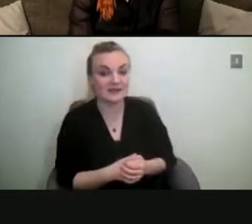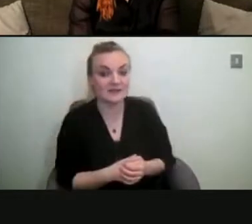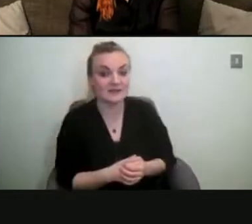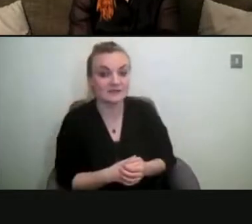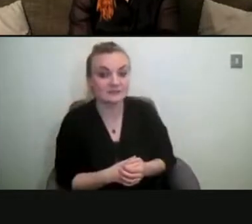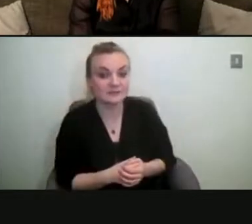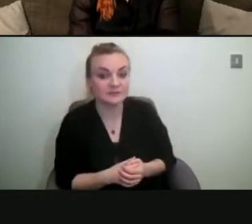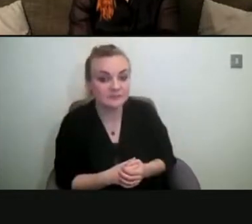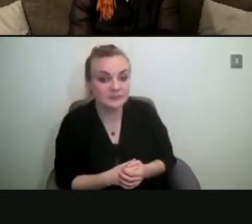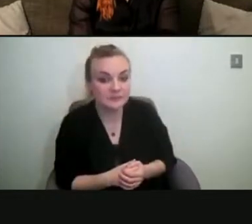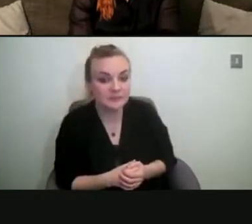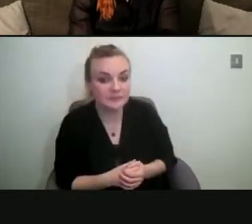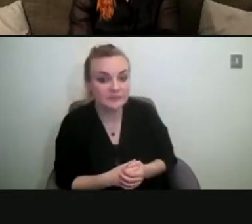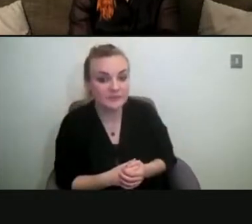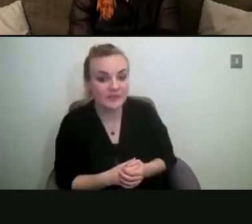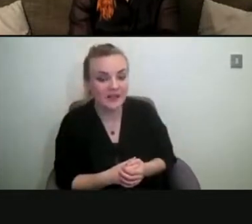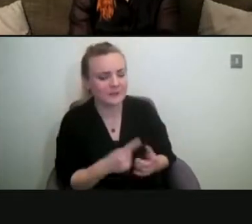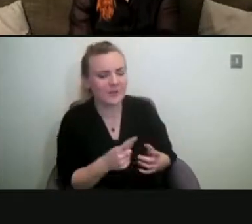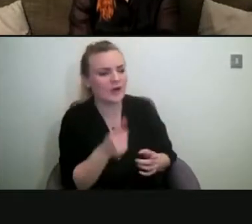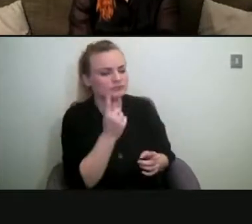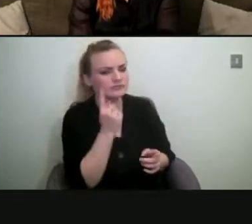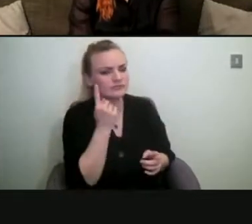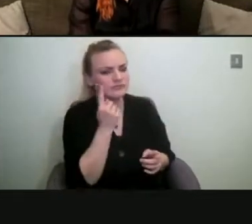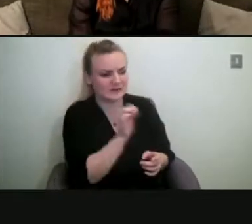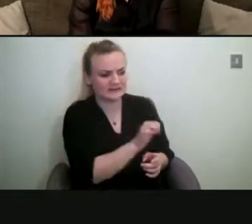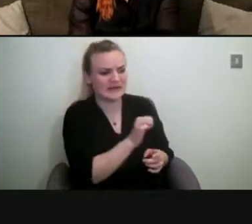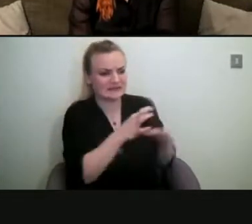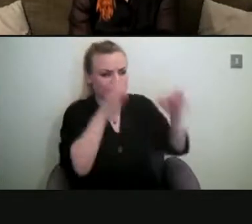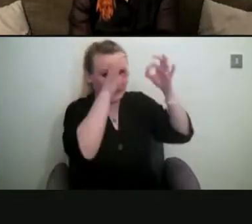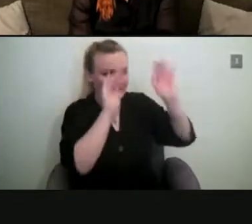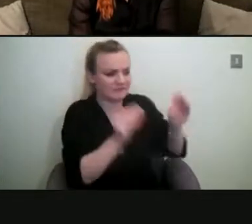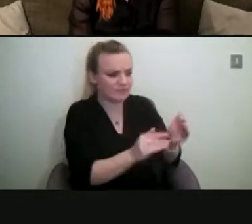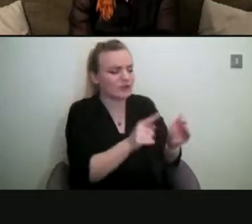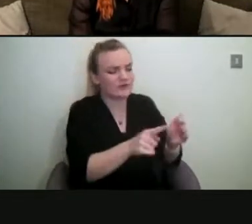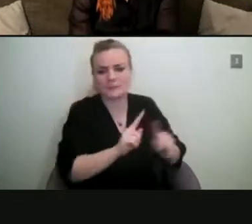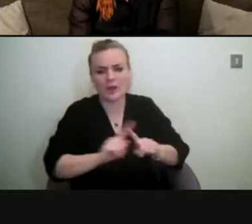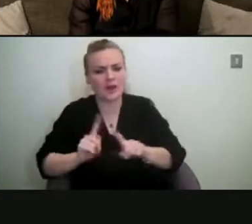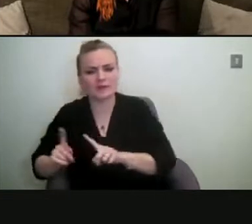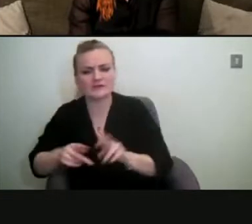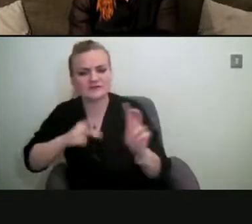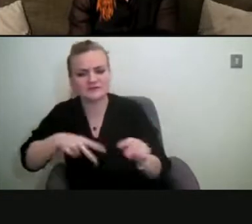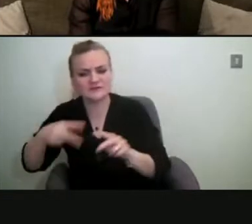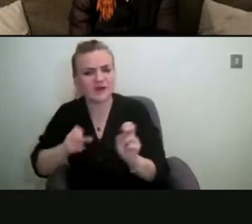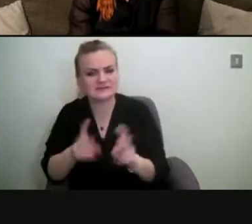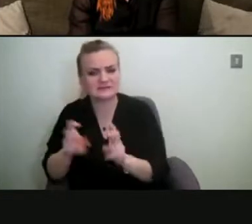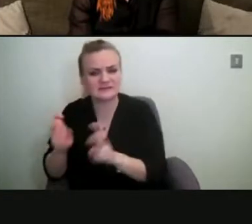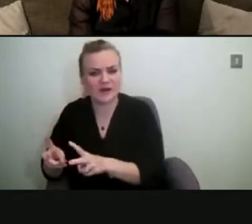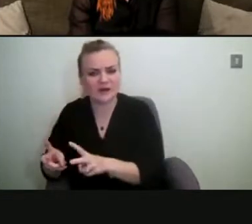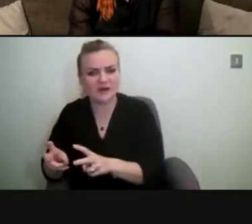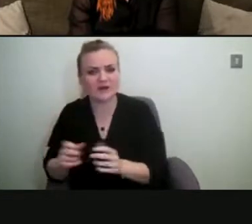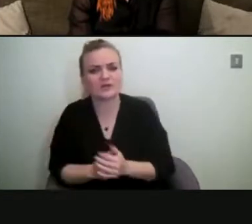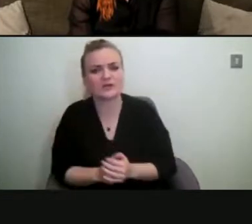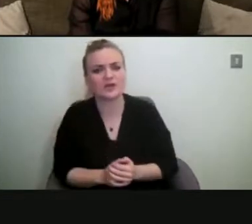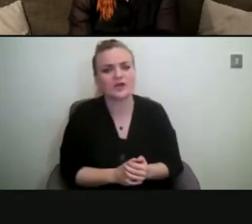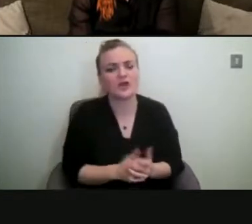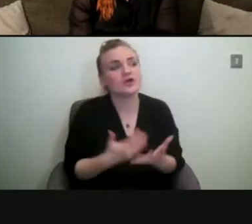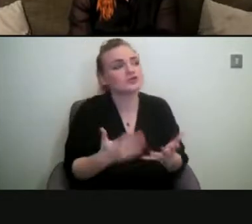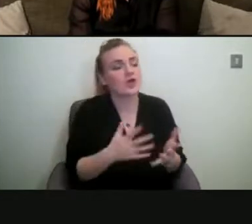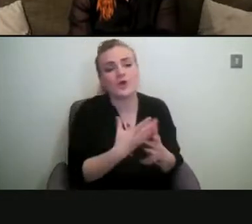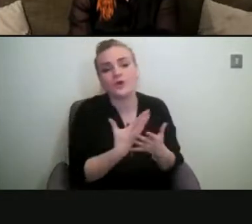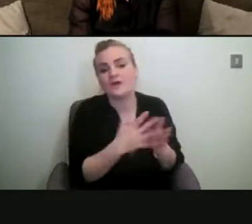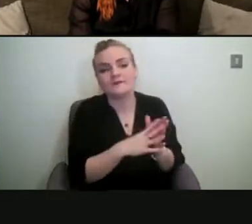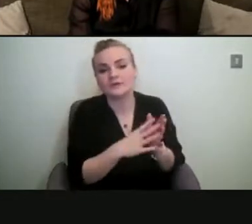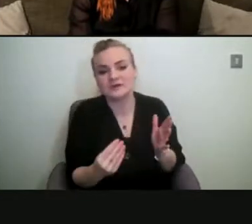think it works in any style of dance. And you look at the form and the function of class. So for someone